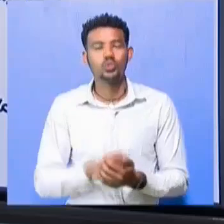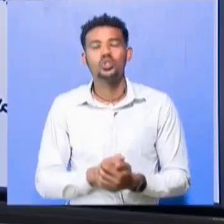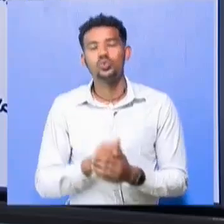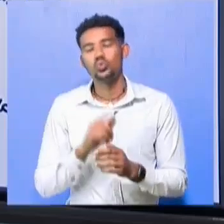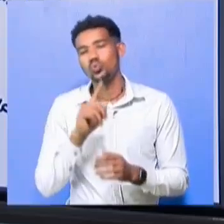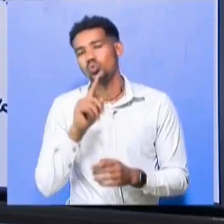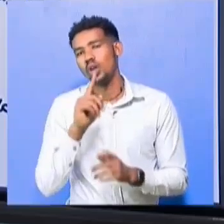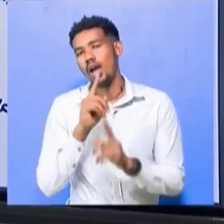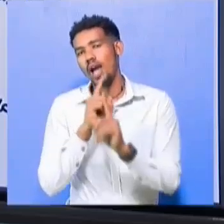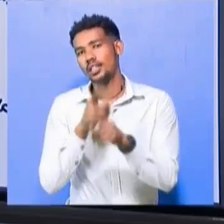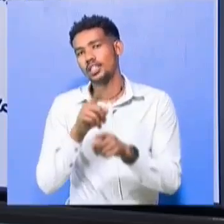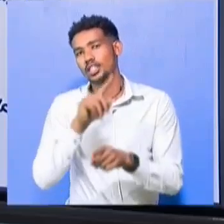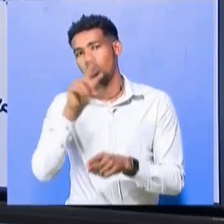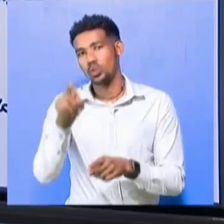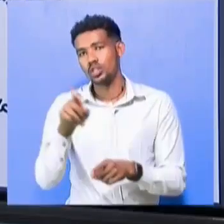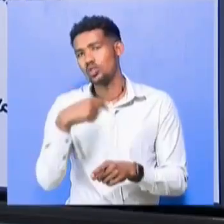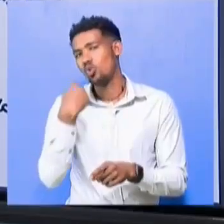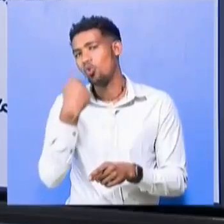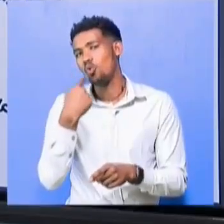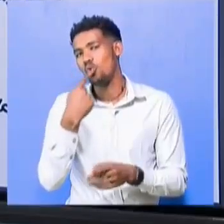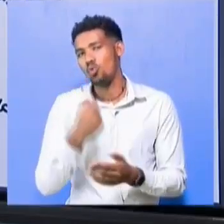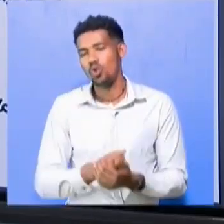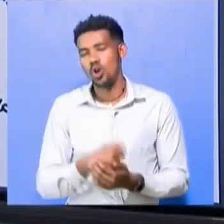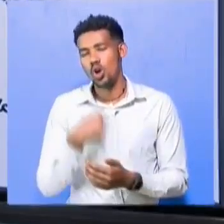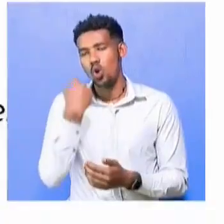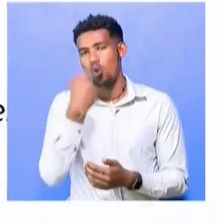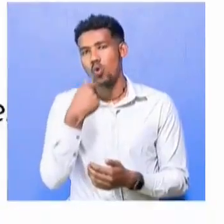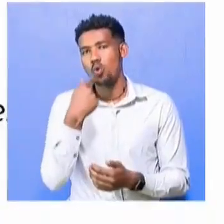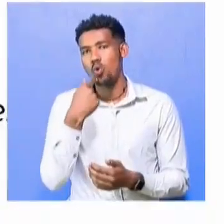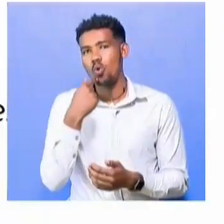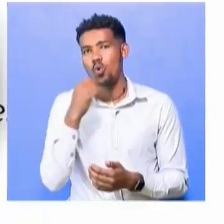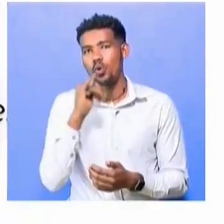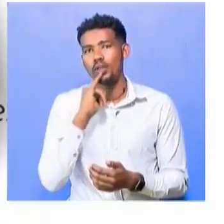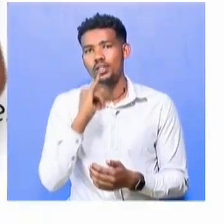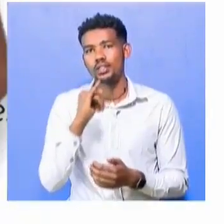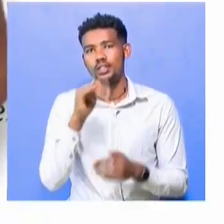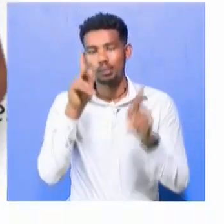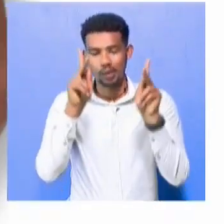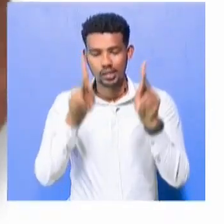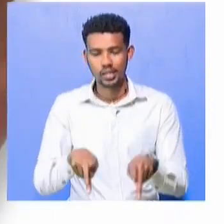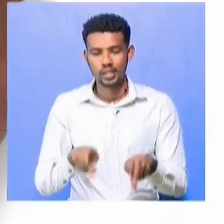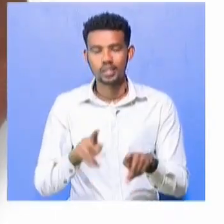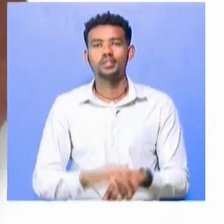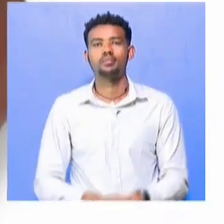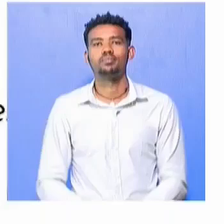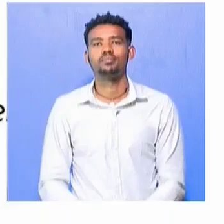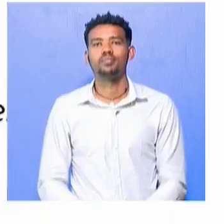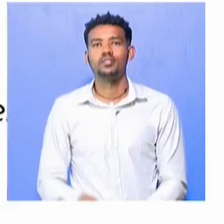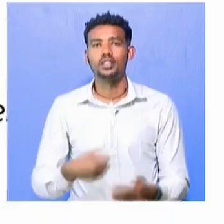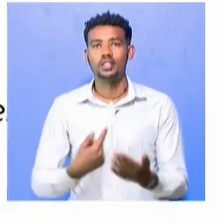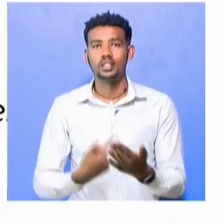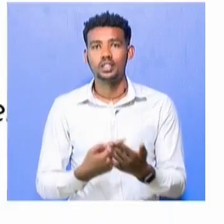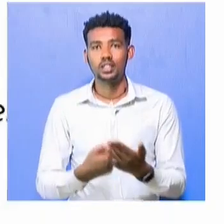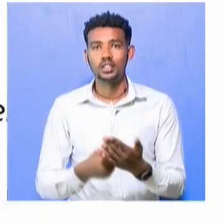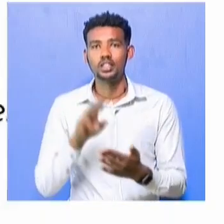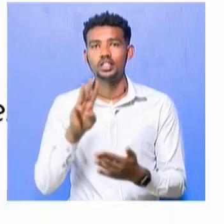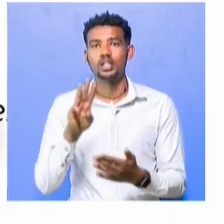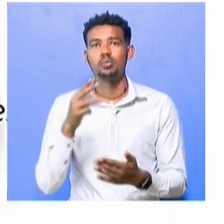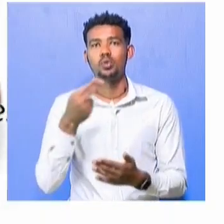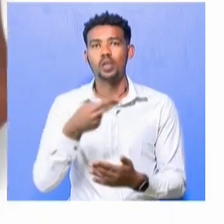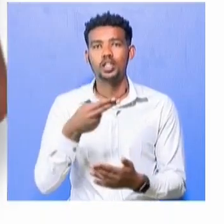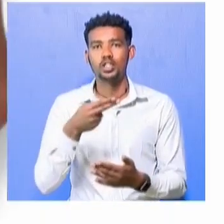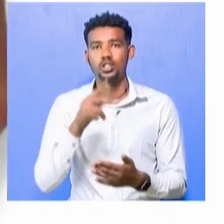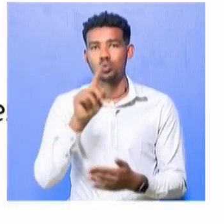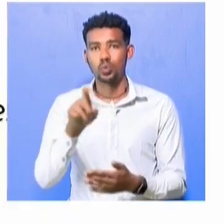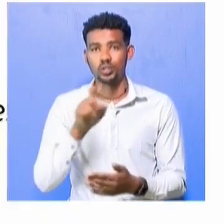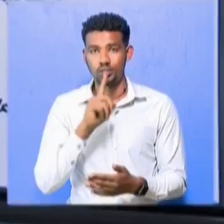only the question what? Who? Who is a person? That's it, WH question word is. Don't forget that. Therefore,